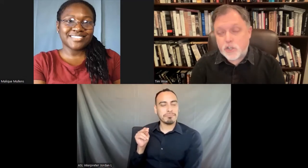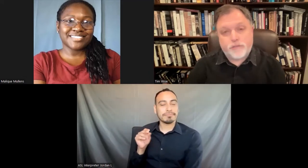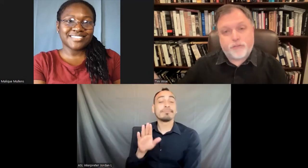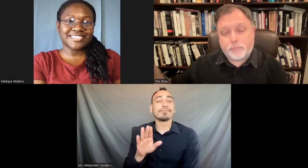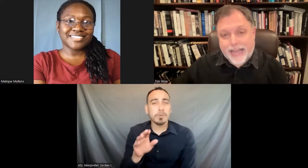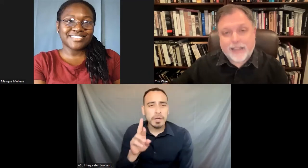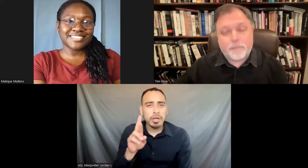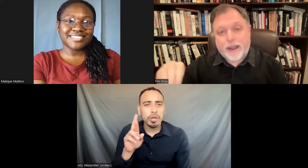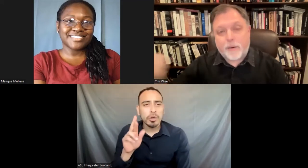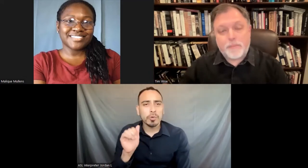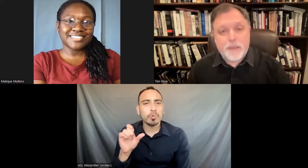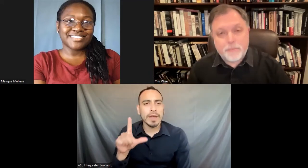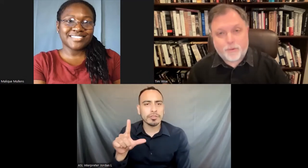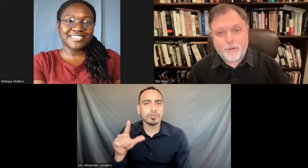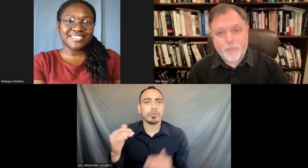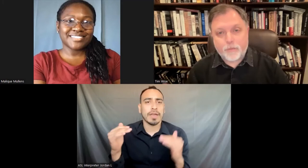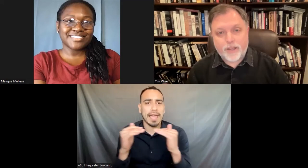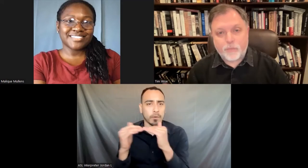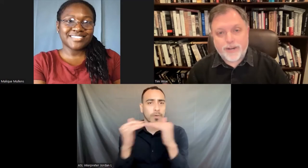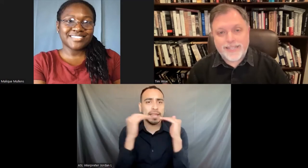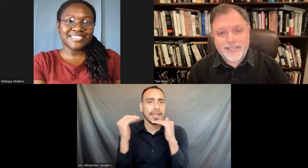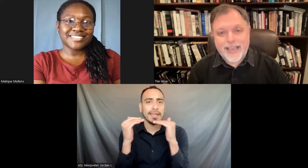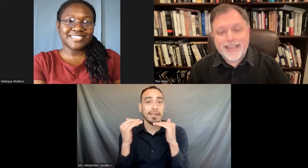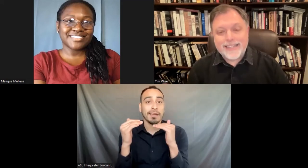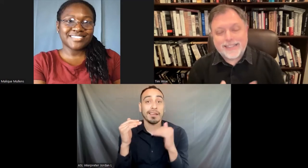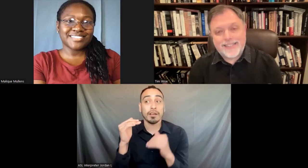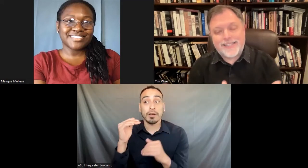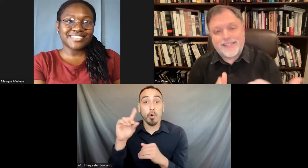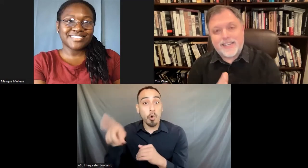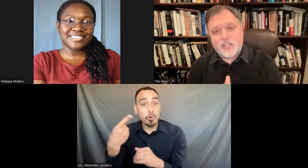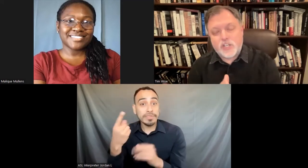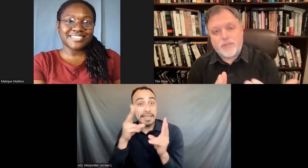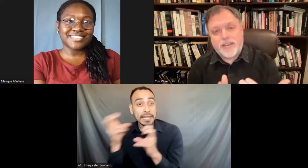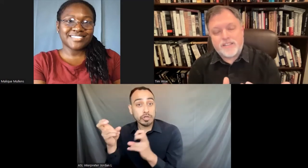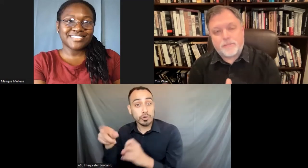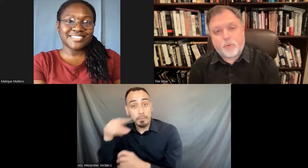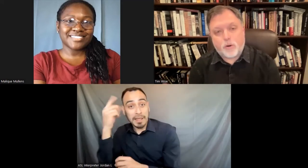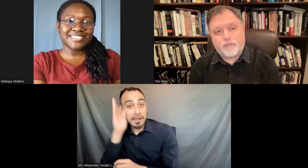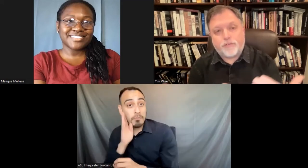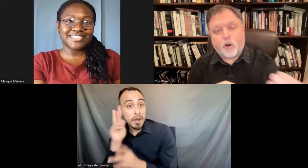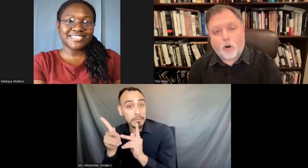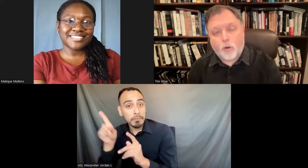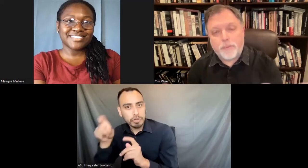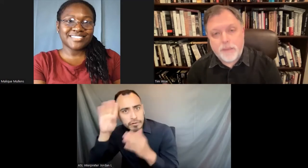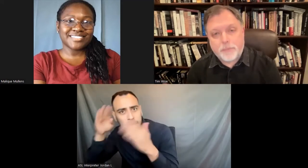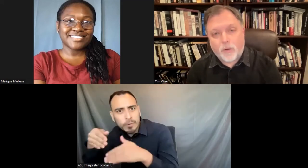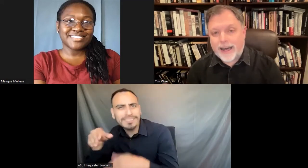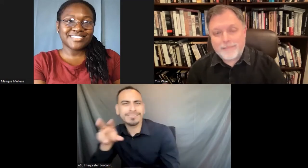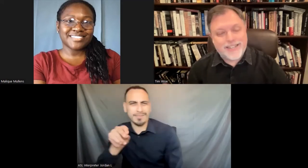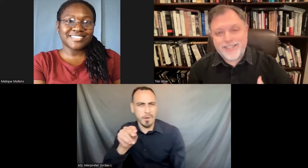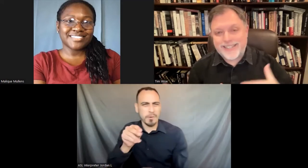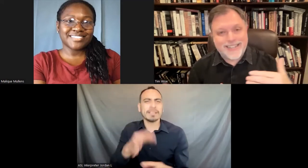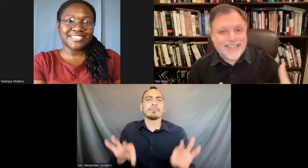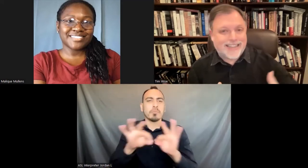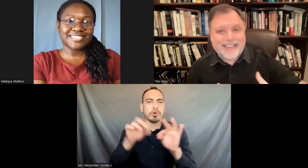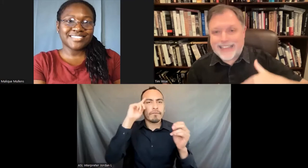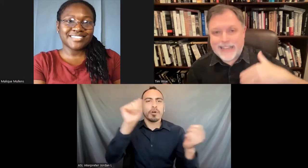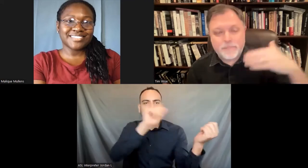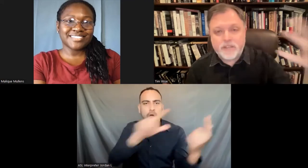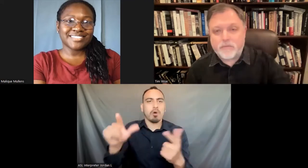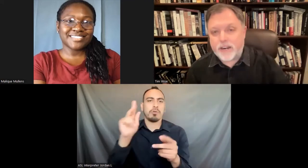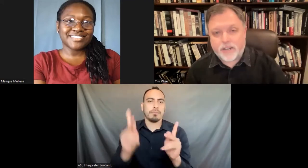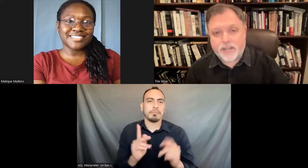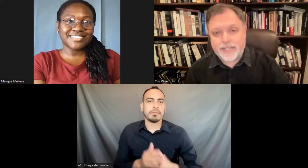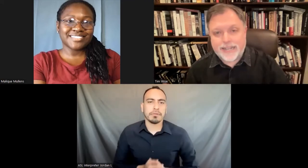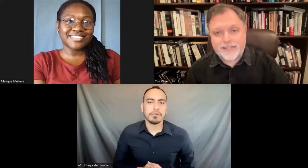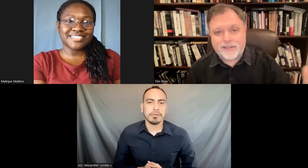an issue for Black and brown people, right? When I say that this is an issue that is important for all people, I'm not just, it's not like